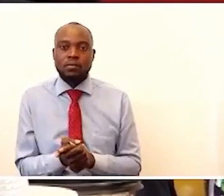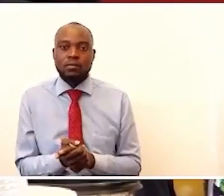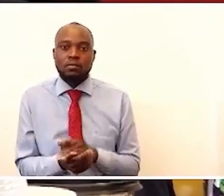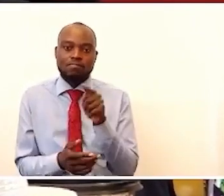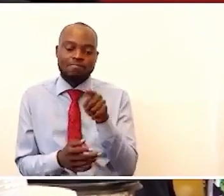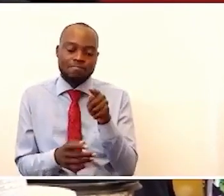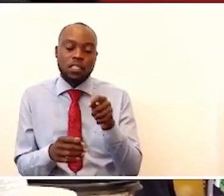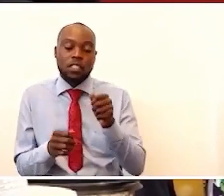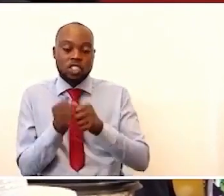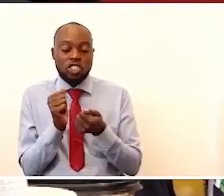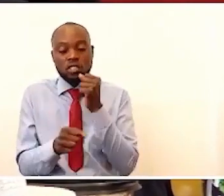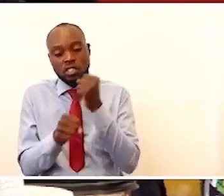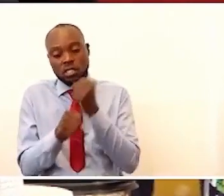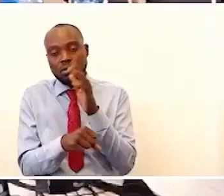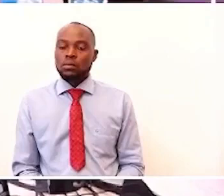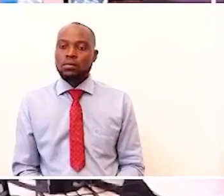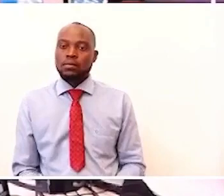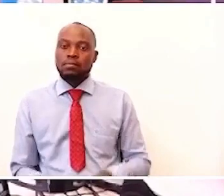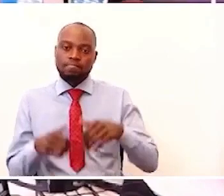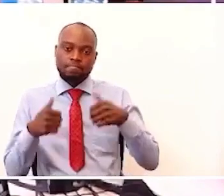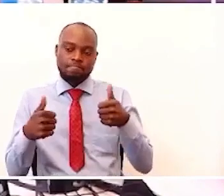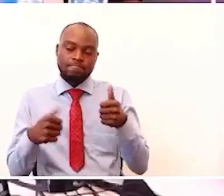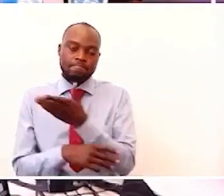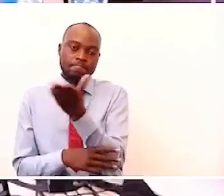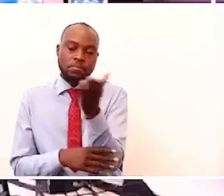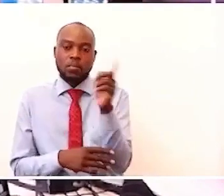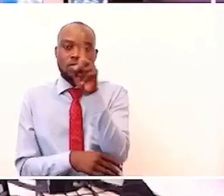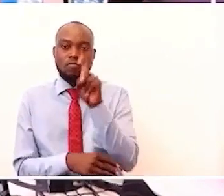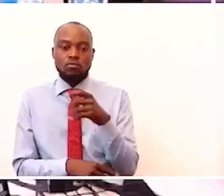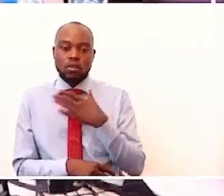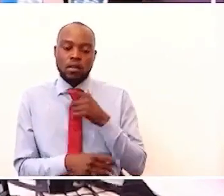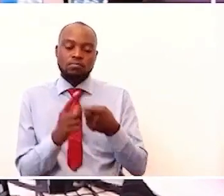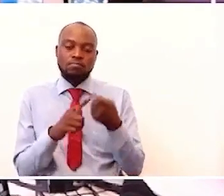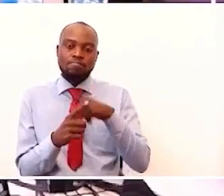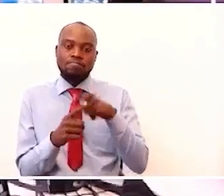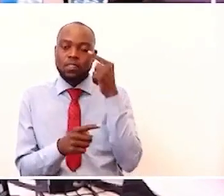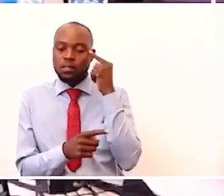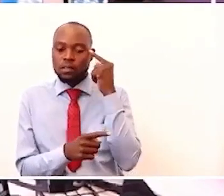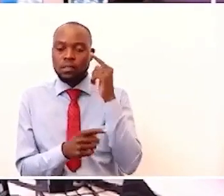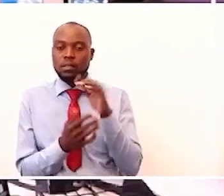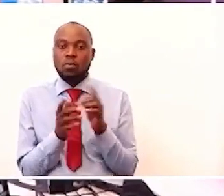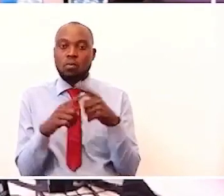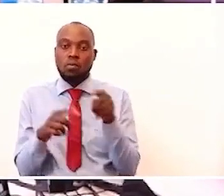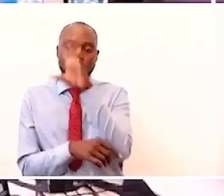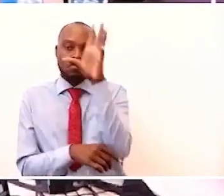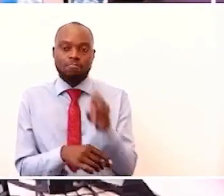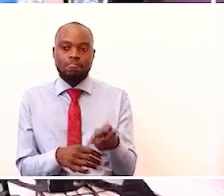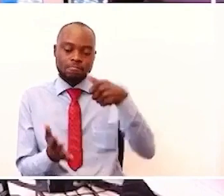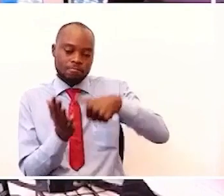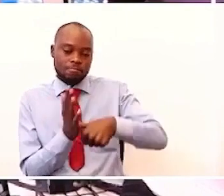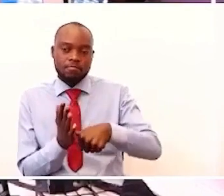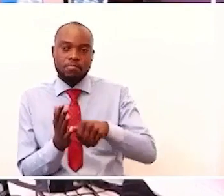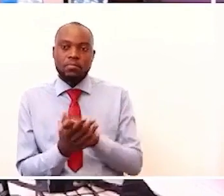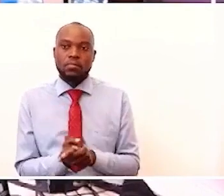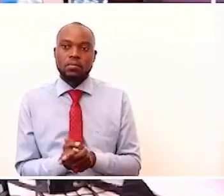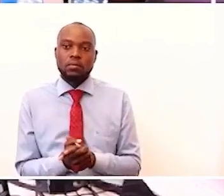task. Okay, thank you. My question is about China and African debt. What